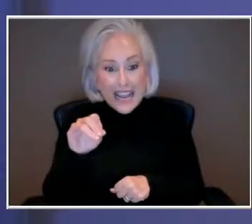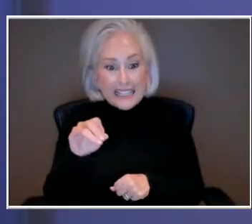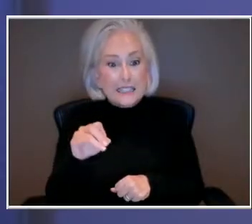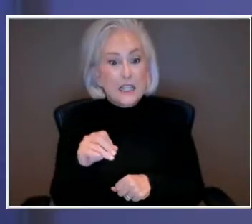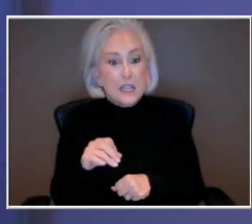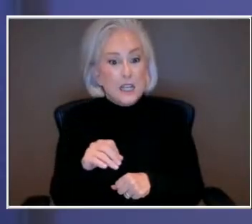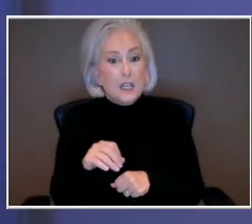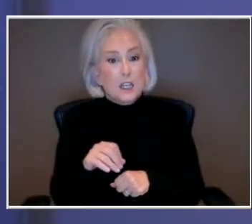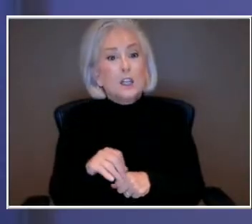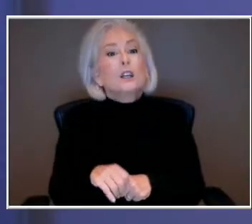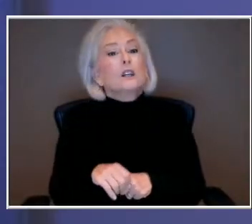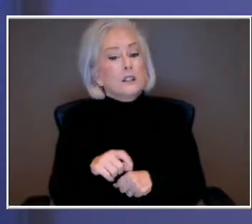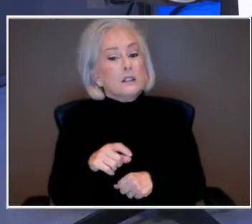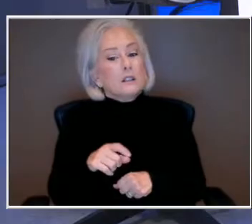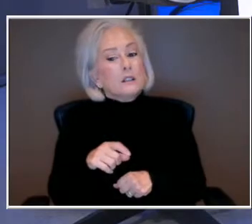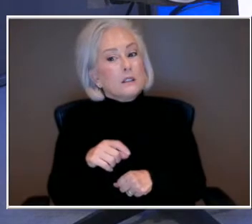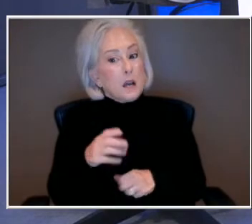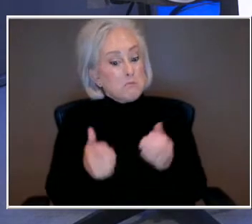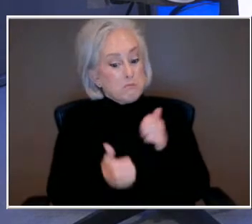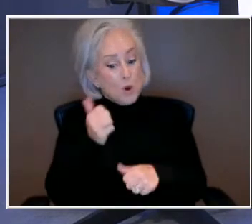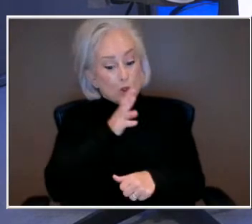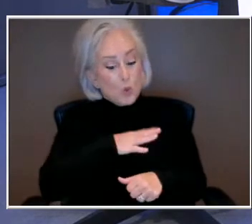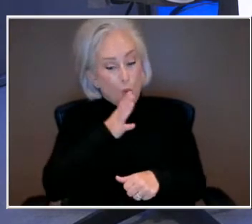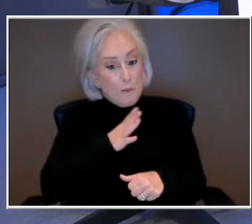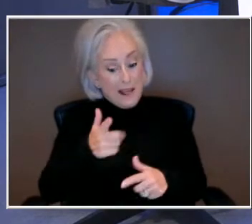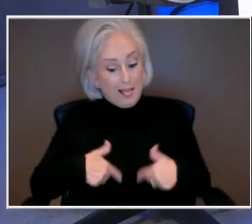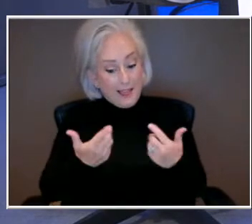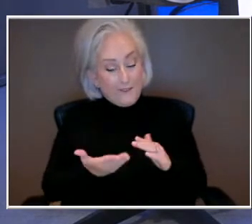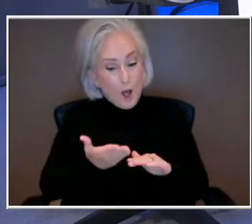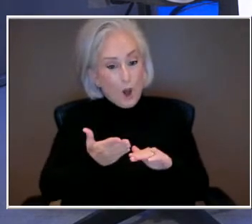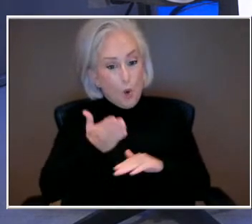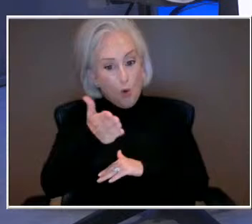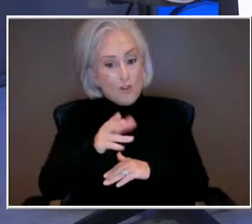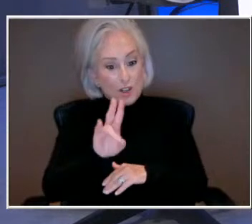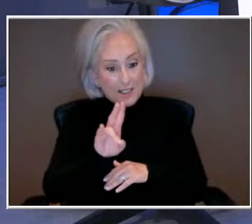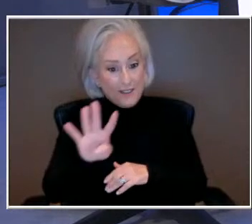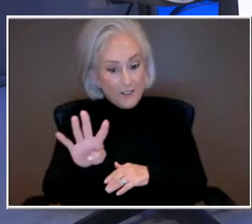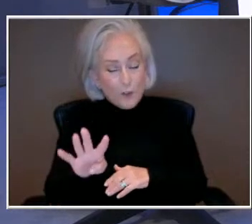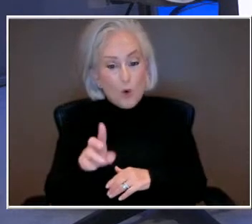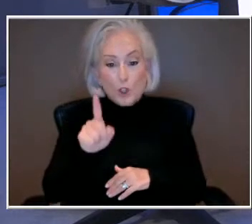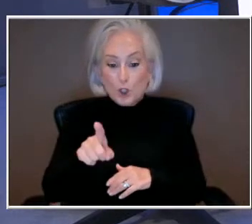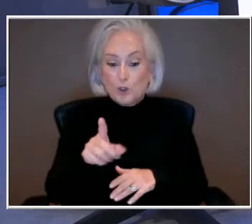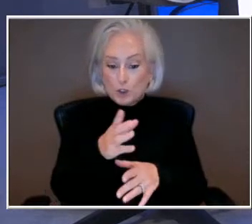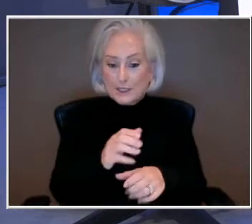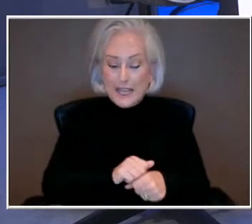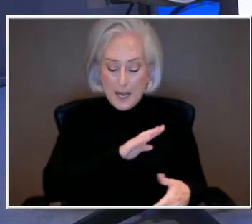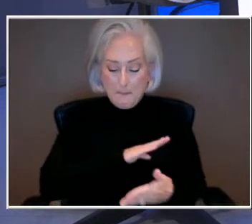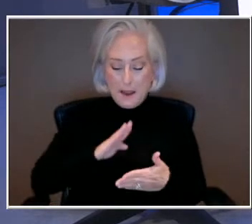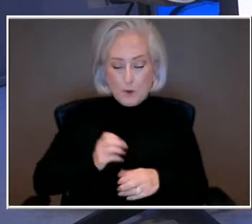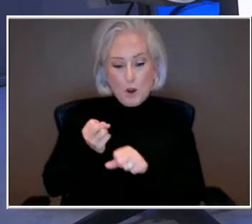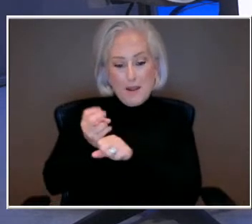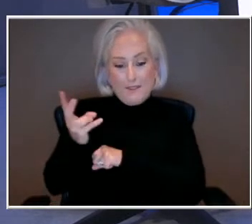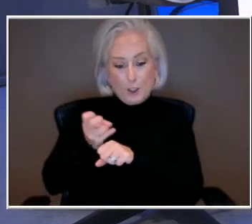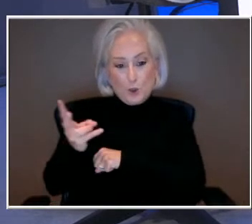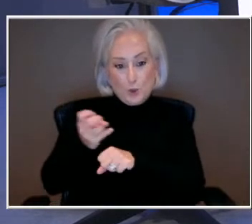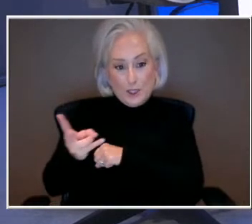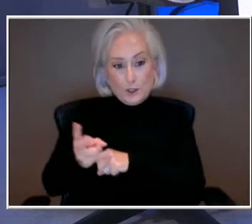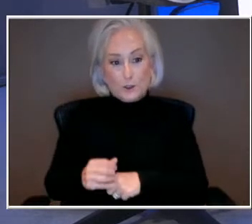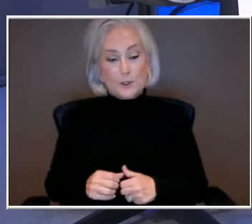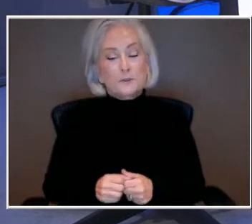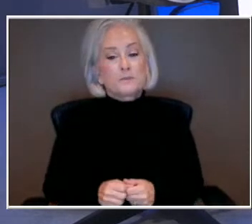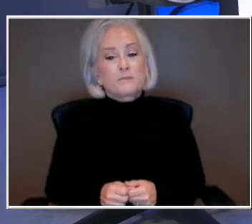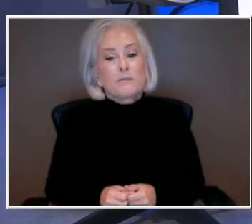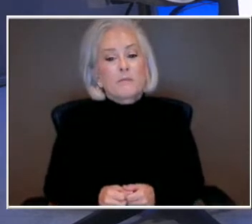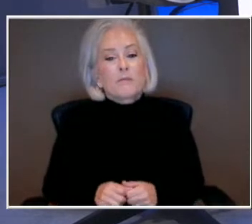year. Jeremy wants to know, how does AI struggle with dense breast tissue? Or do the accuracy